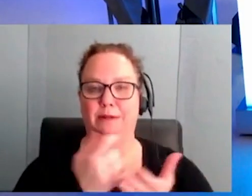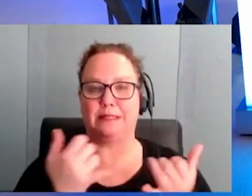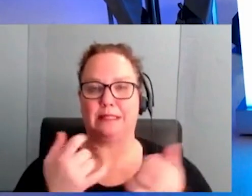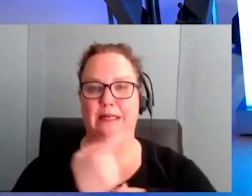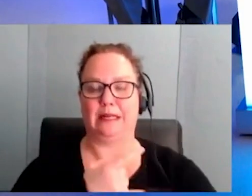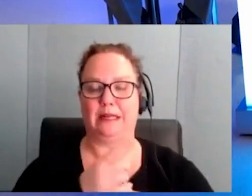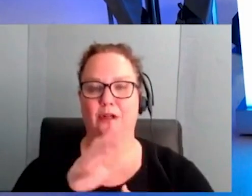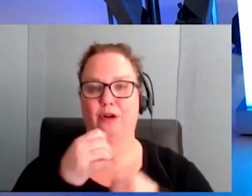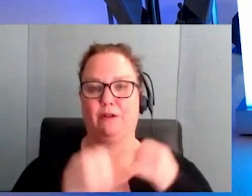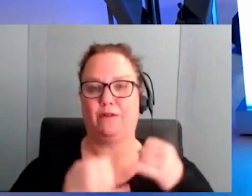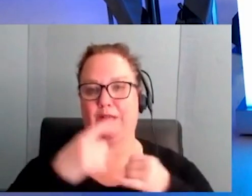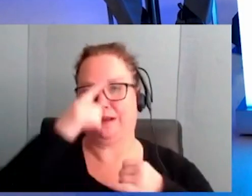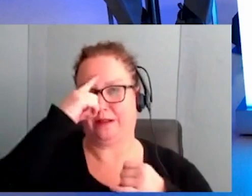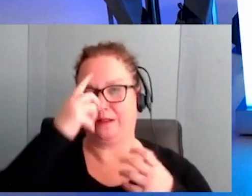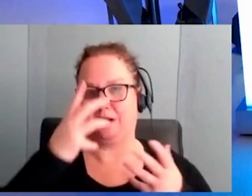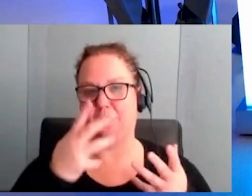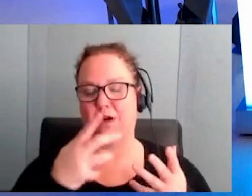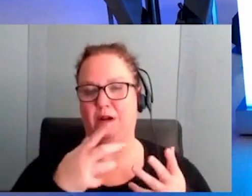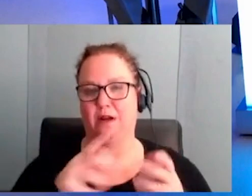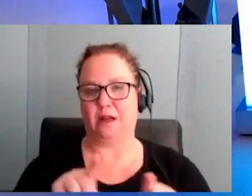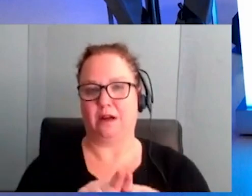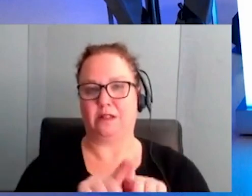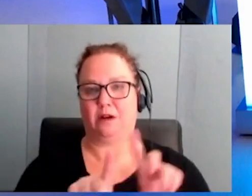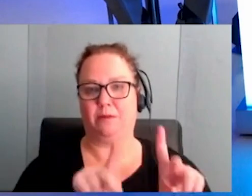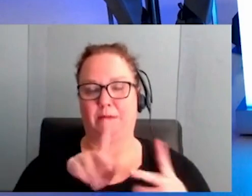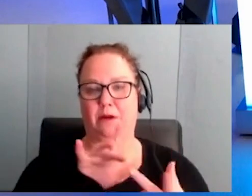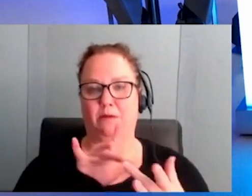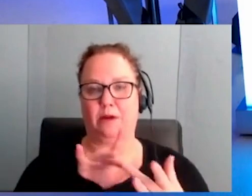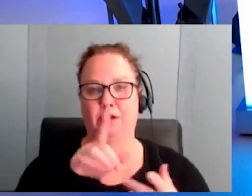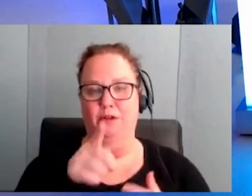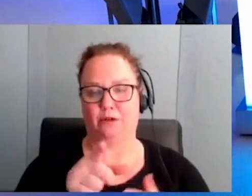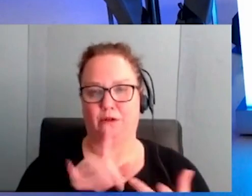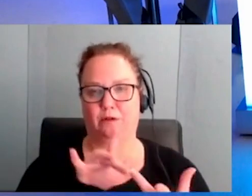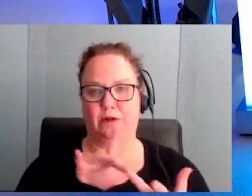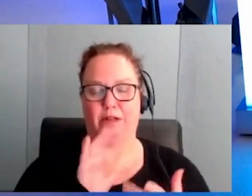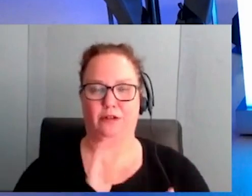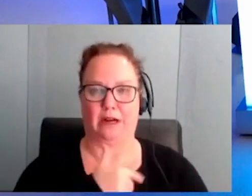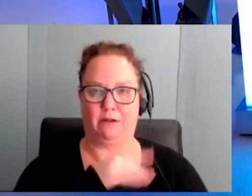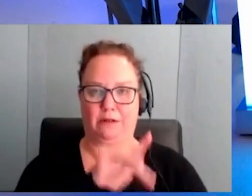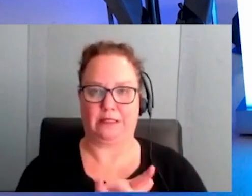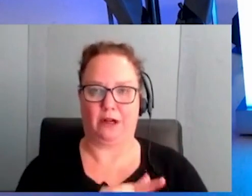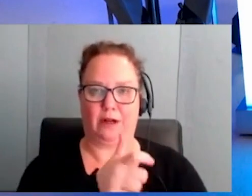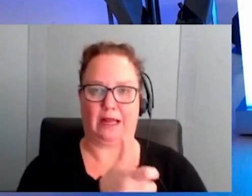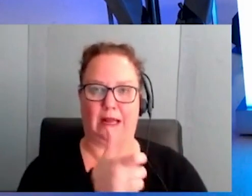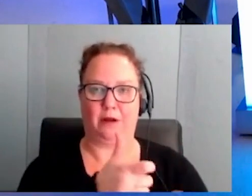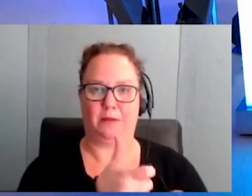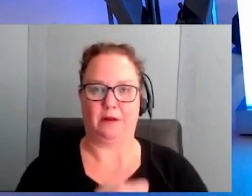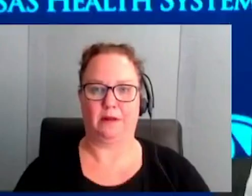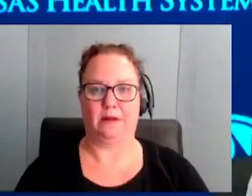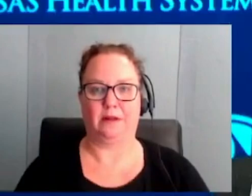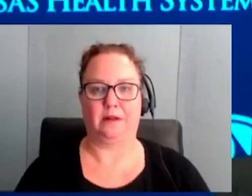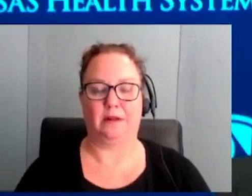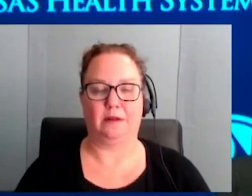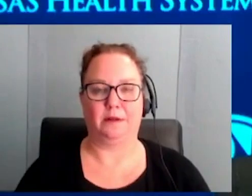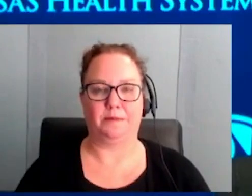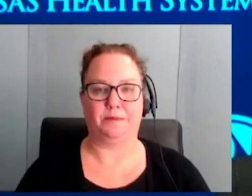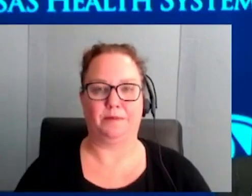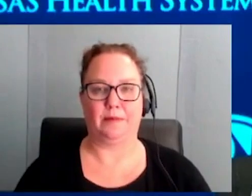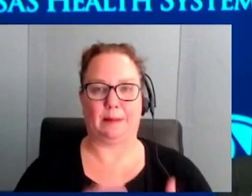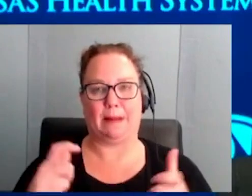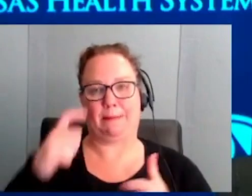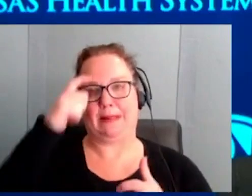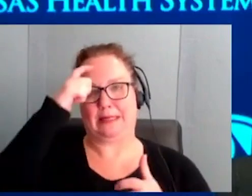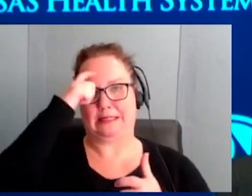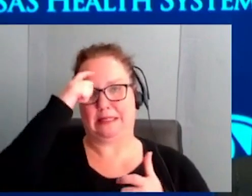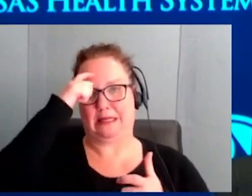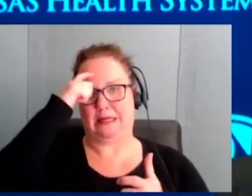final thoughts, what you want us to know, and also how people can reach you and reach our center and get help. So one of my biggest thoughts that I tell